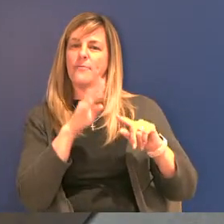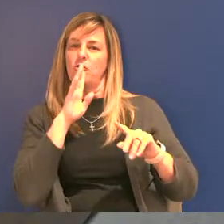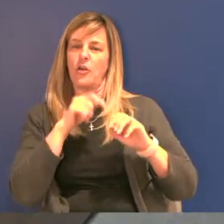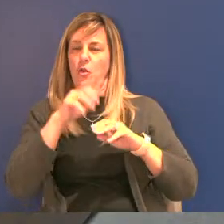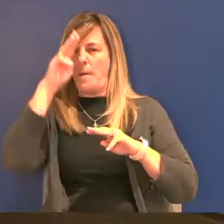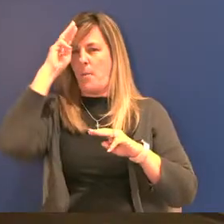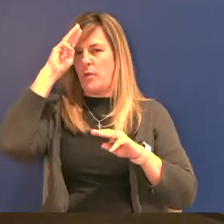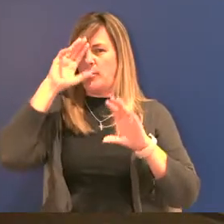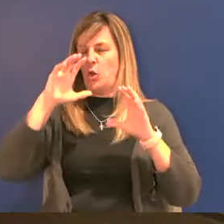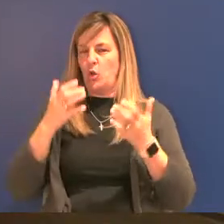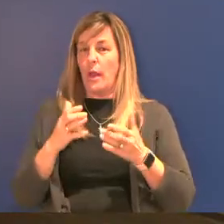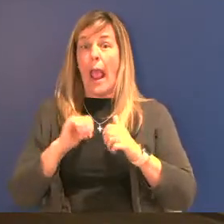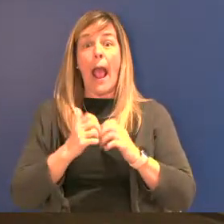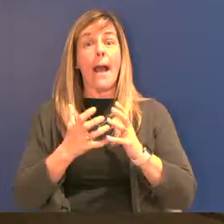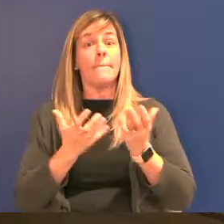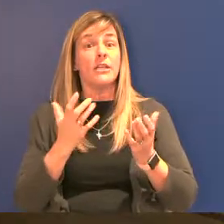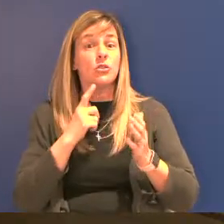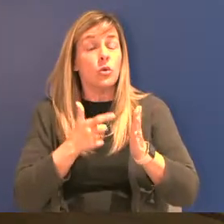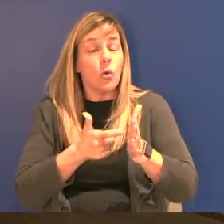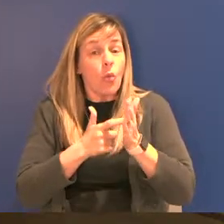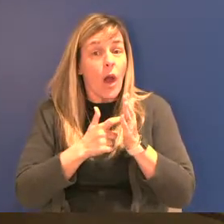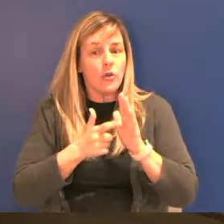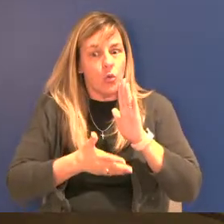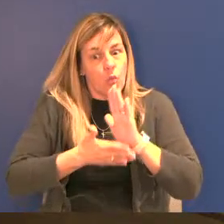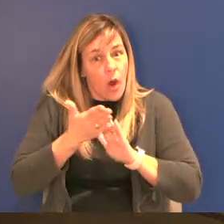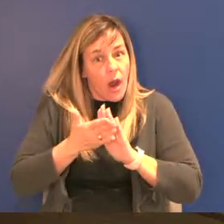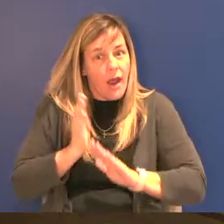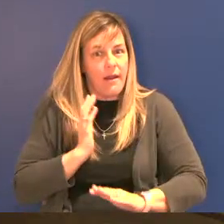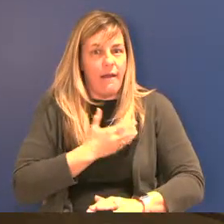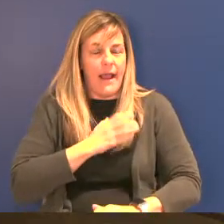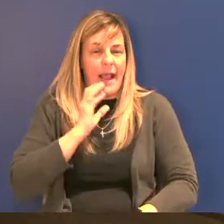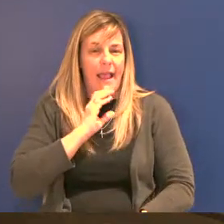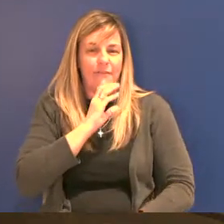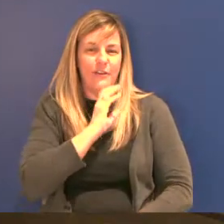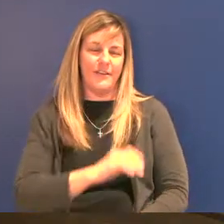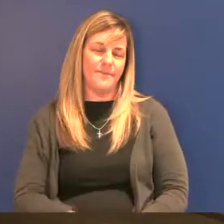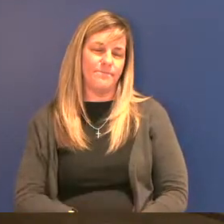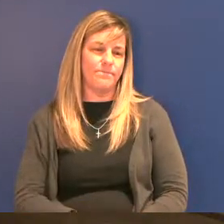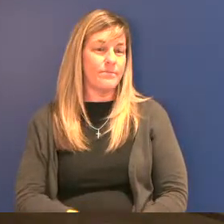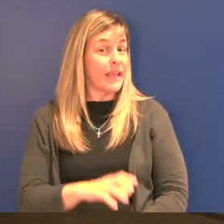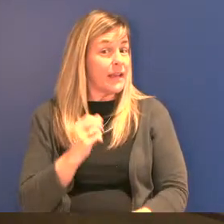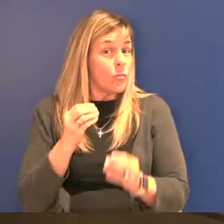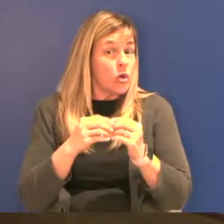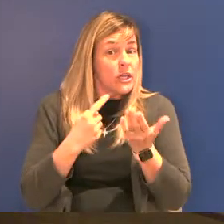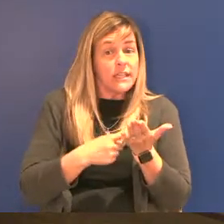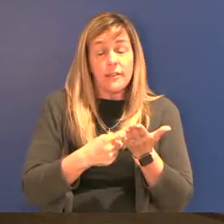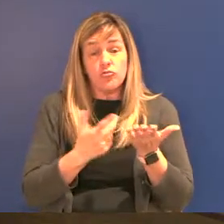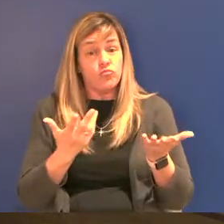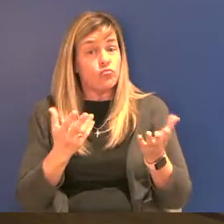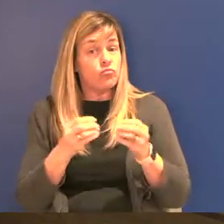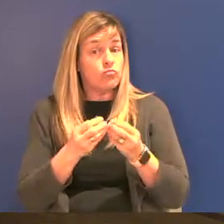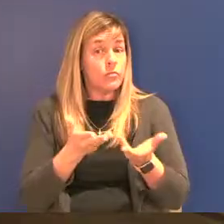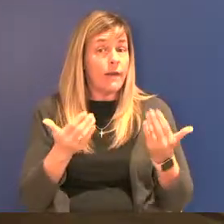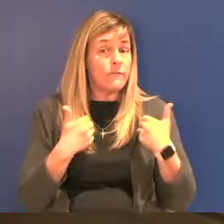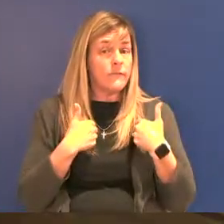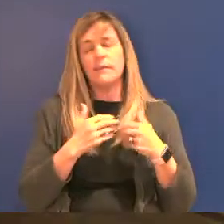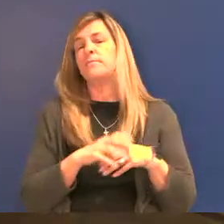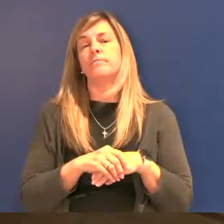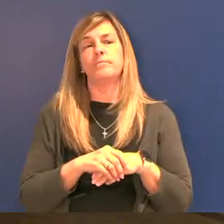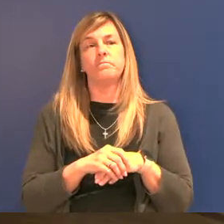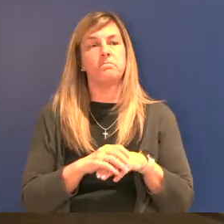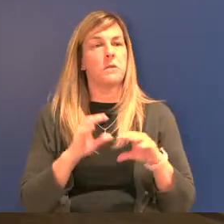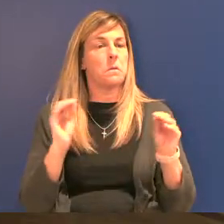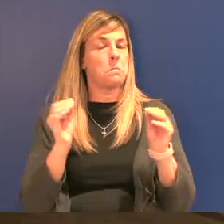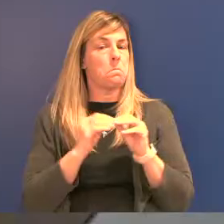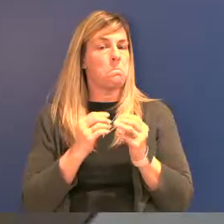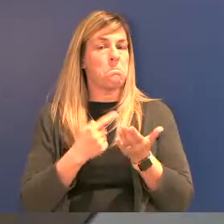run our cafeterias. So, do we have any more questions or discussion on this item? All right, seeing there's no more